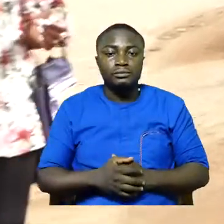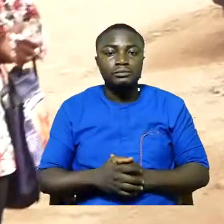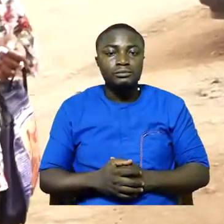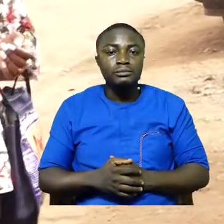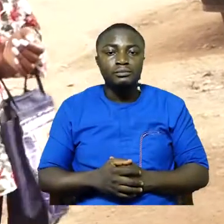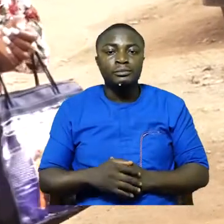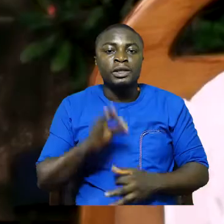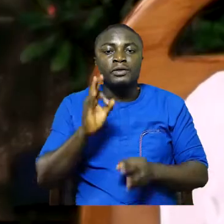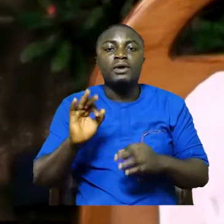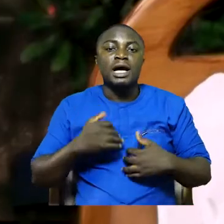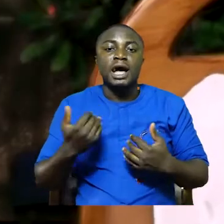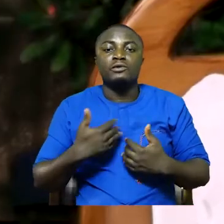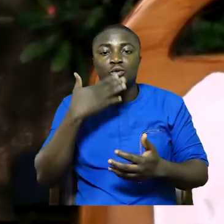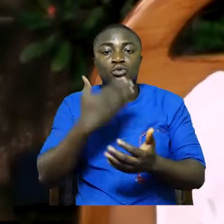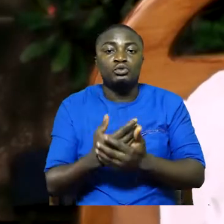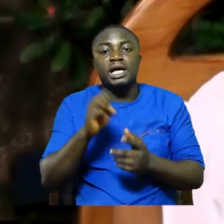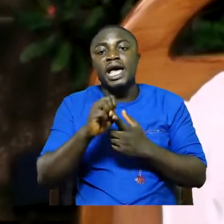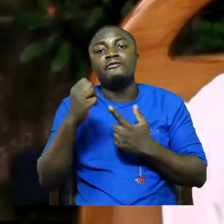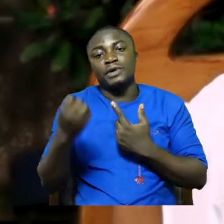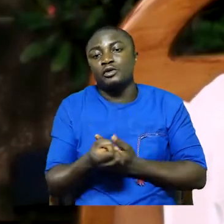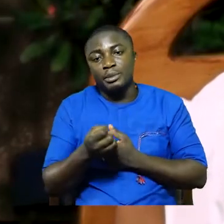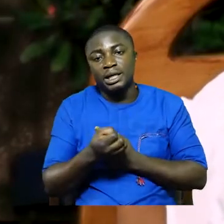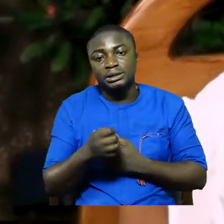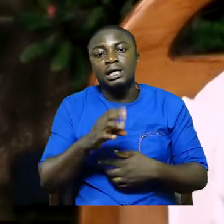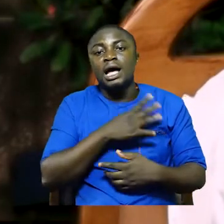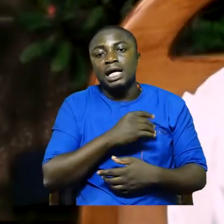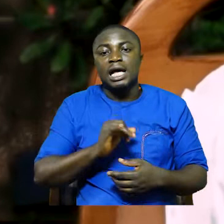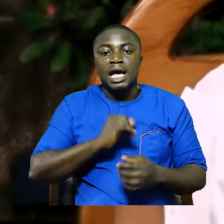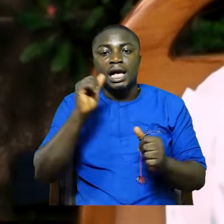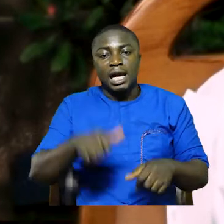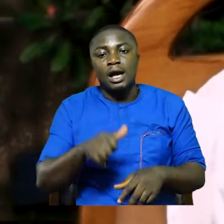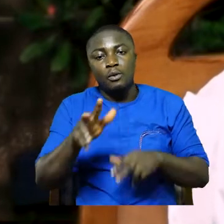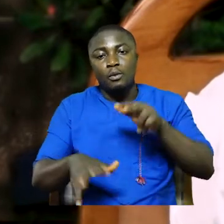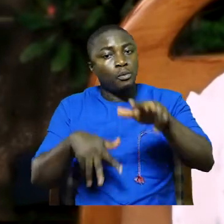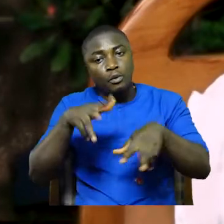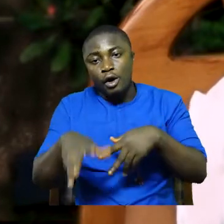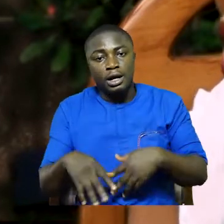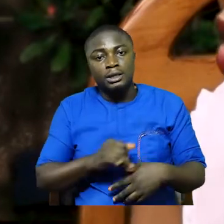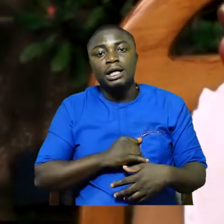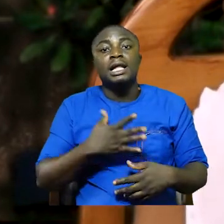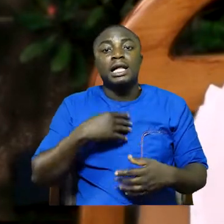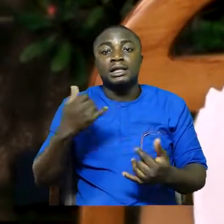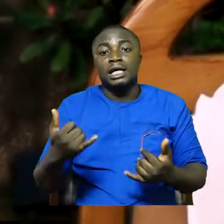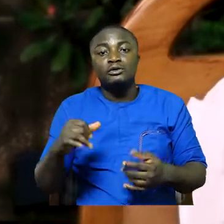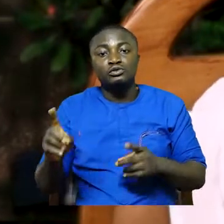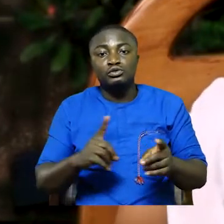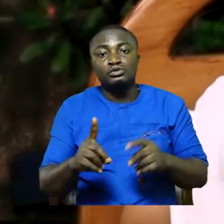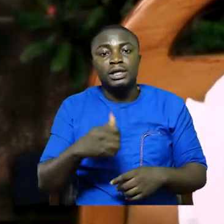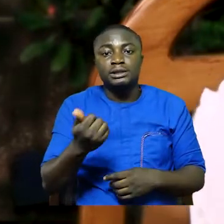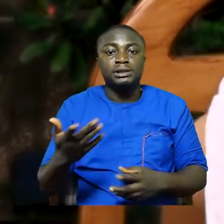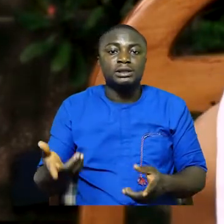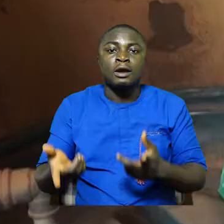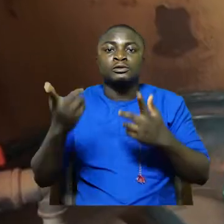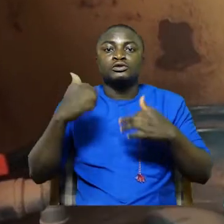to. If I have a good environment and I can walk, like now, if I want to